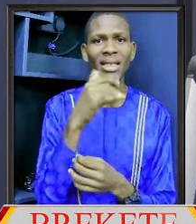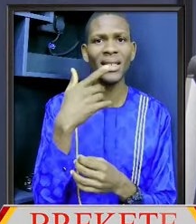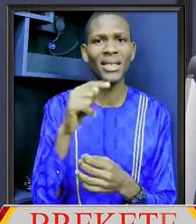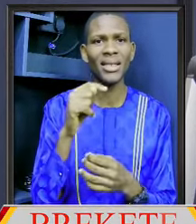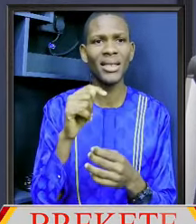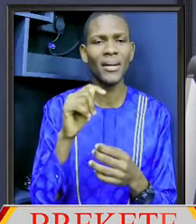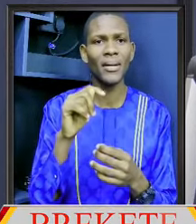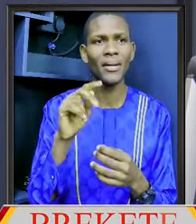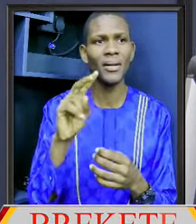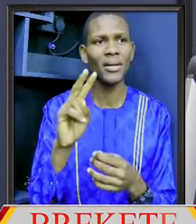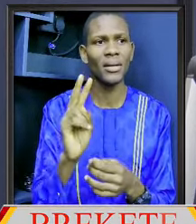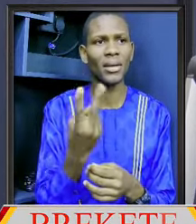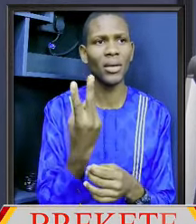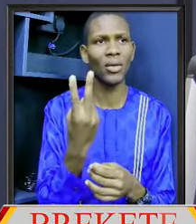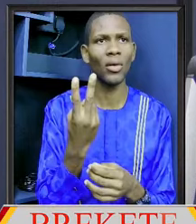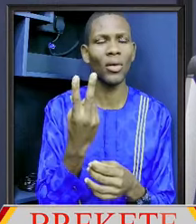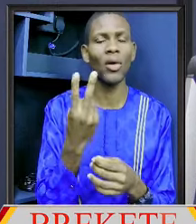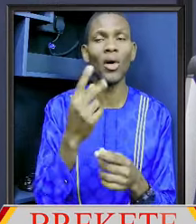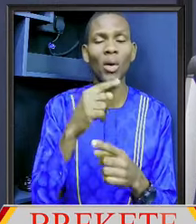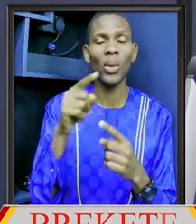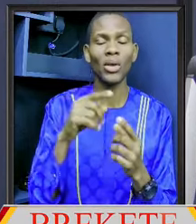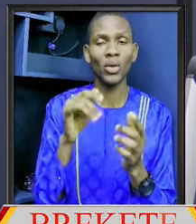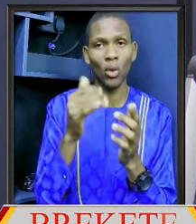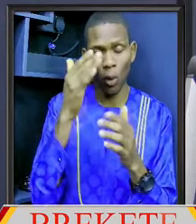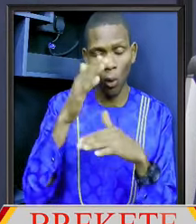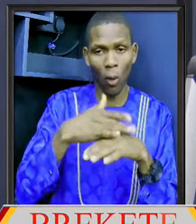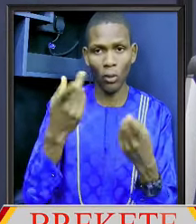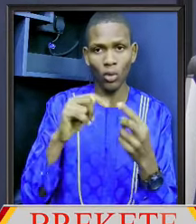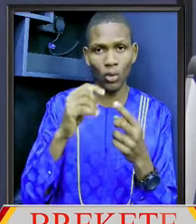be second when it comes to